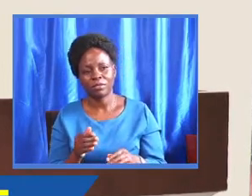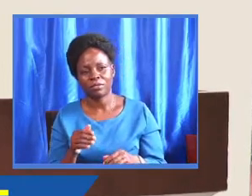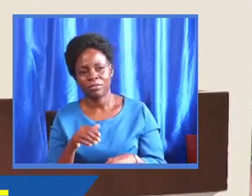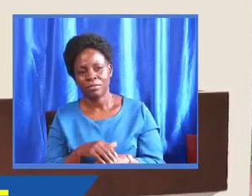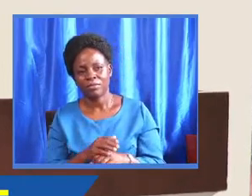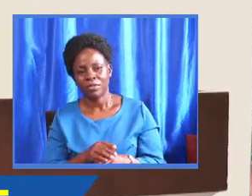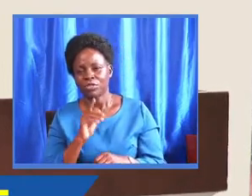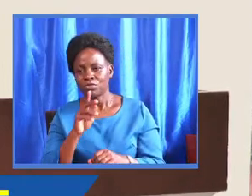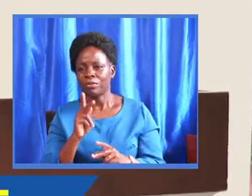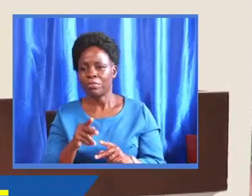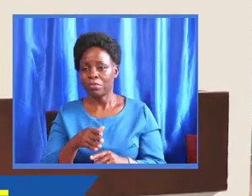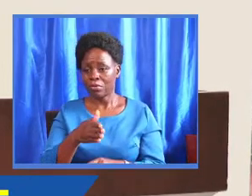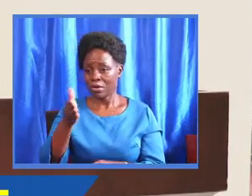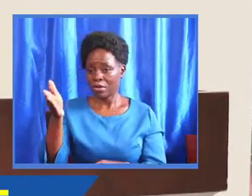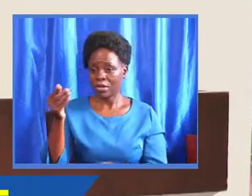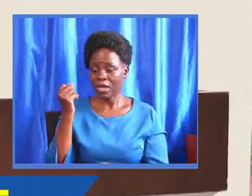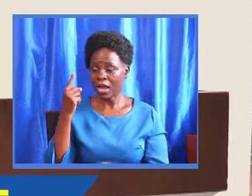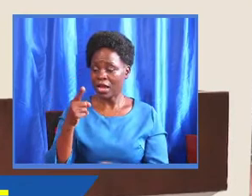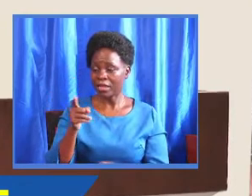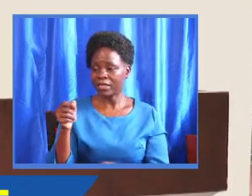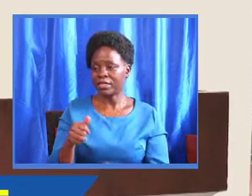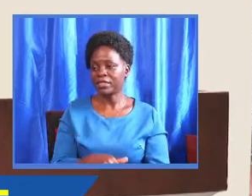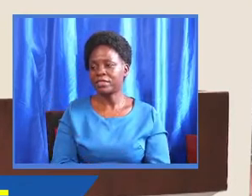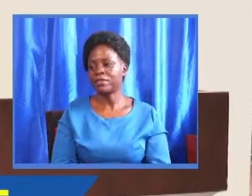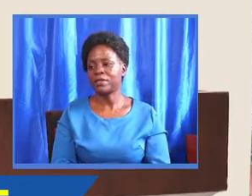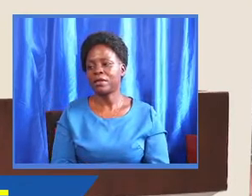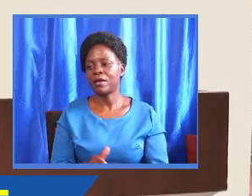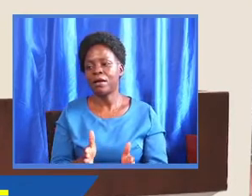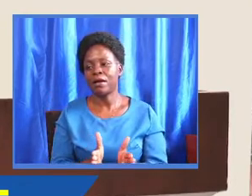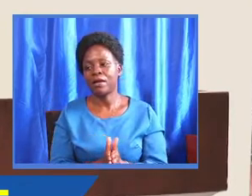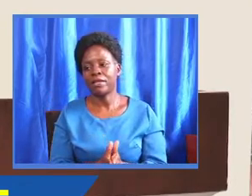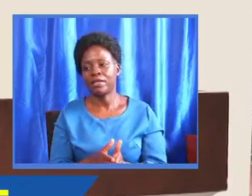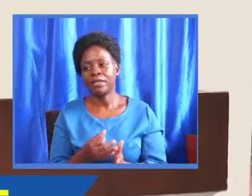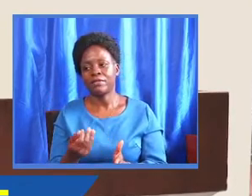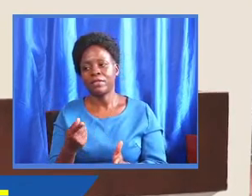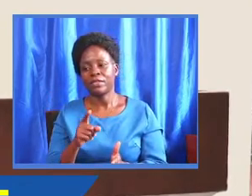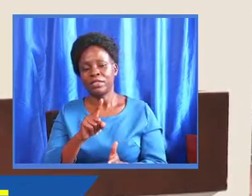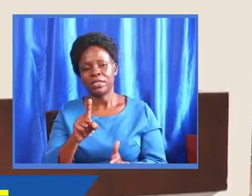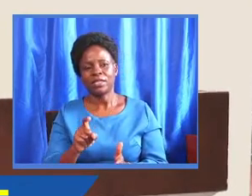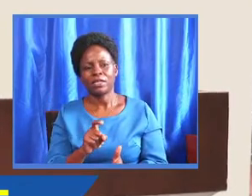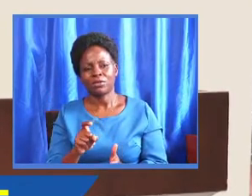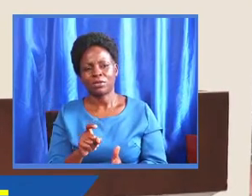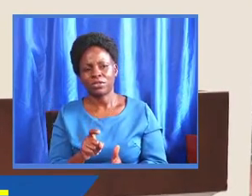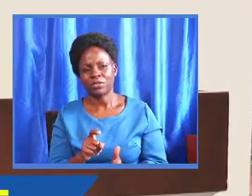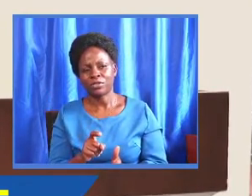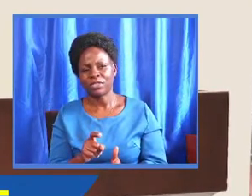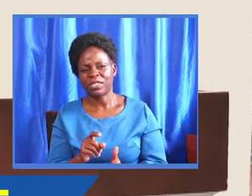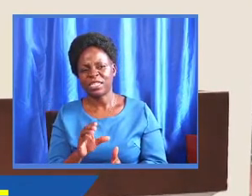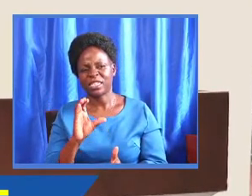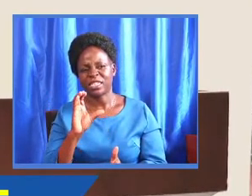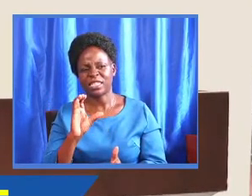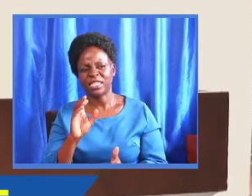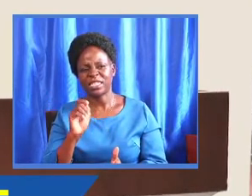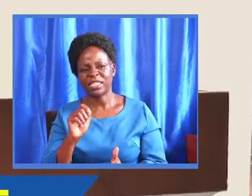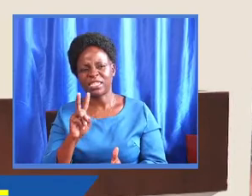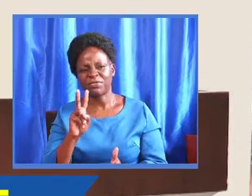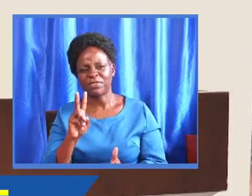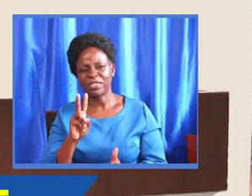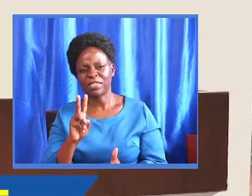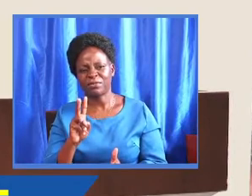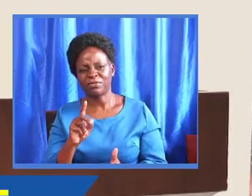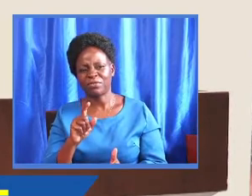there are people out there understand it. And if there's any other question, CTV, you told me you had a question in